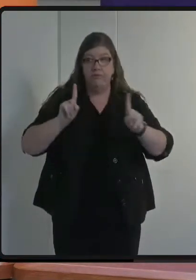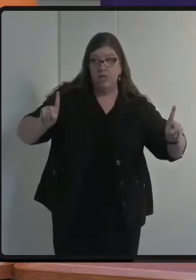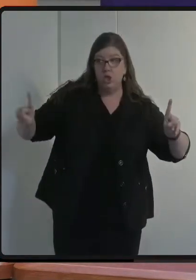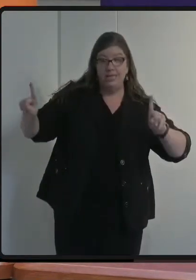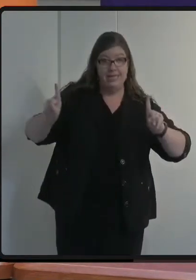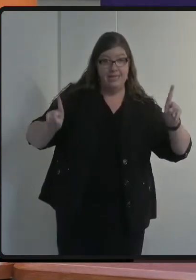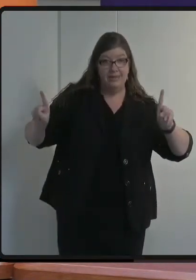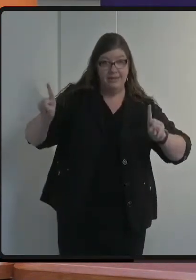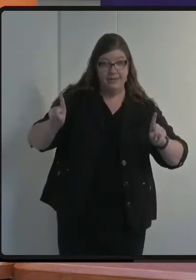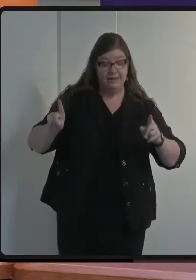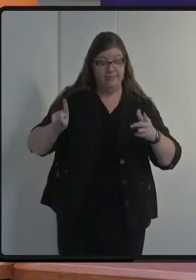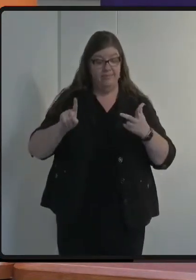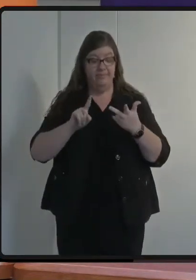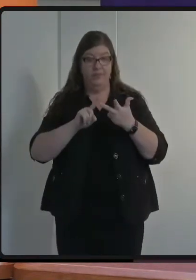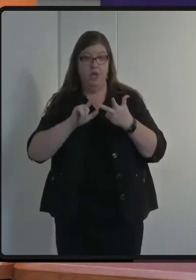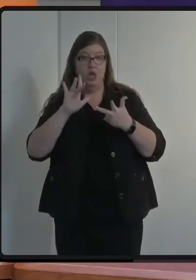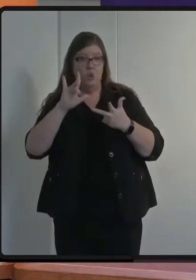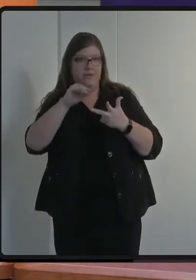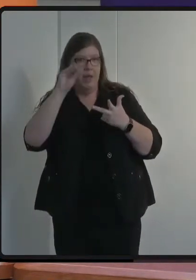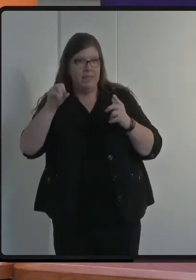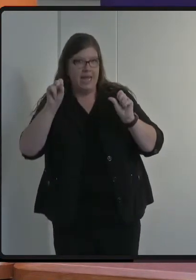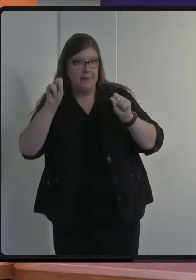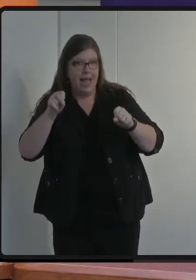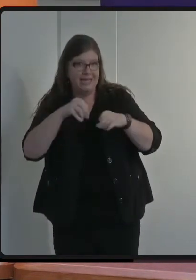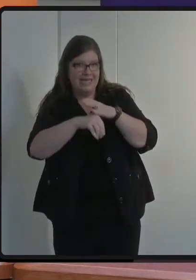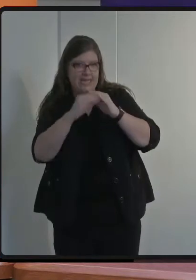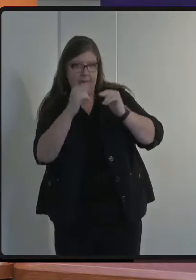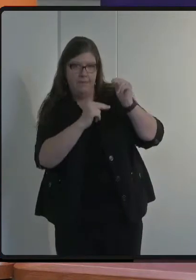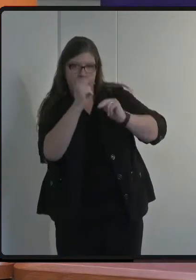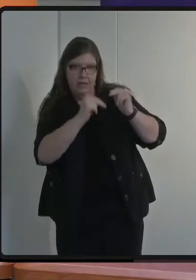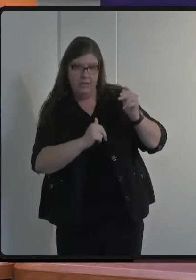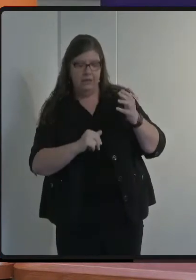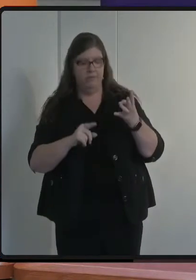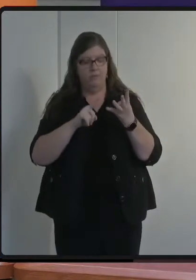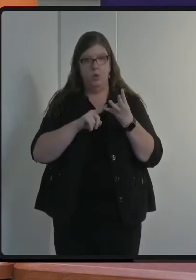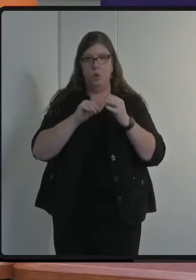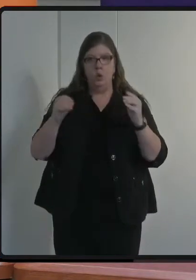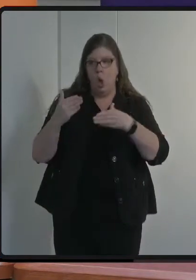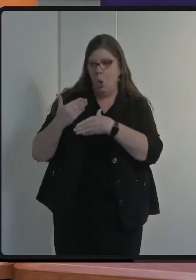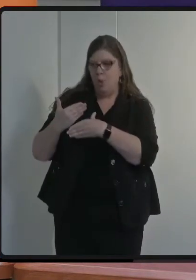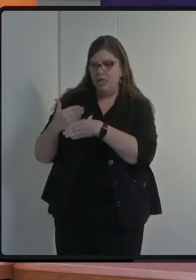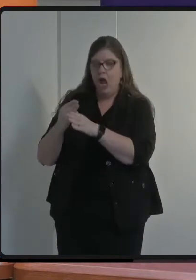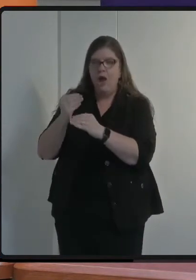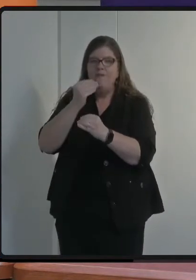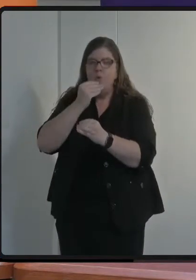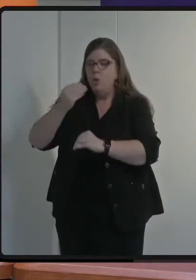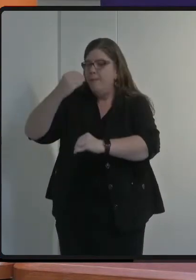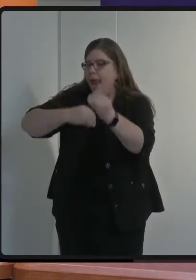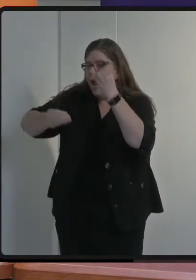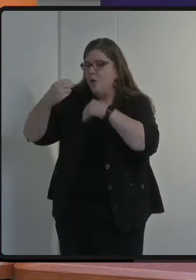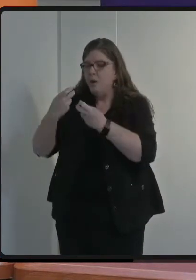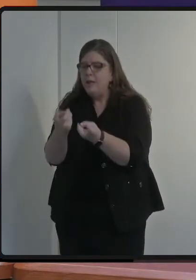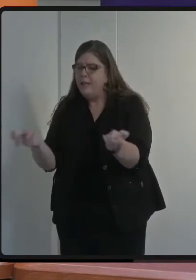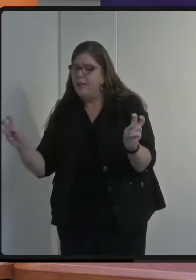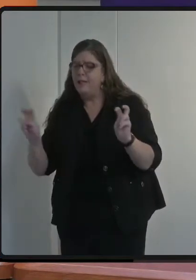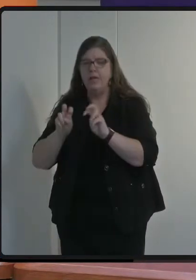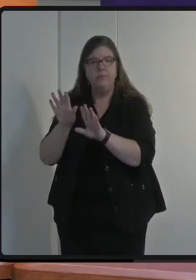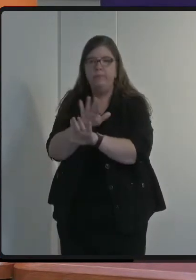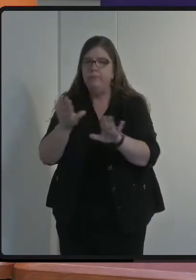distancing, 25% capacity in our buildings, no shared food banquet tables,